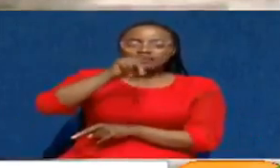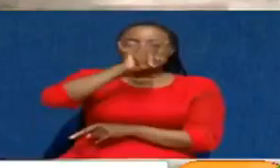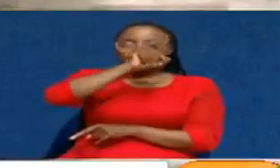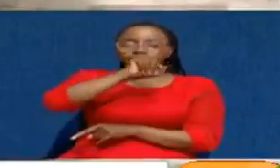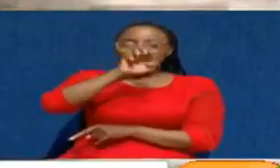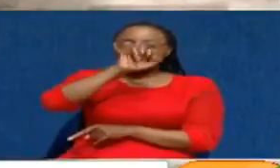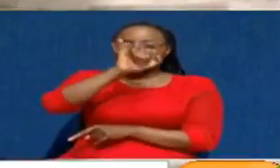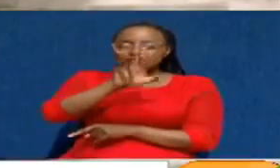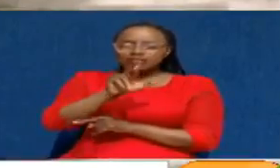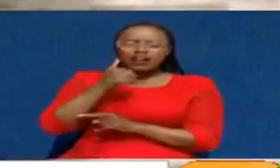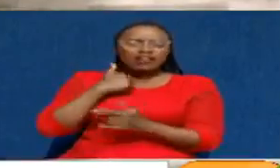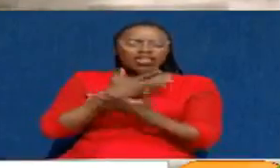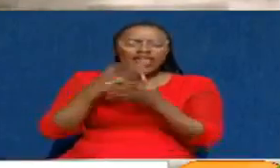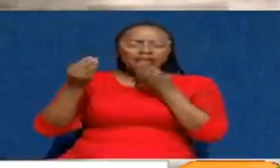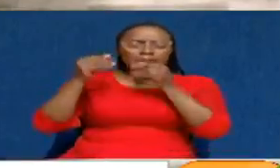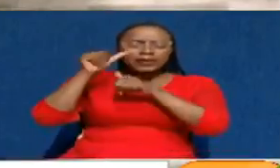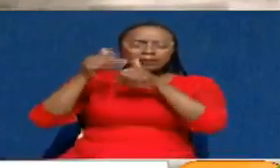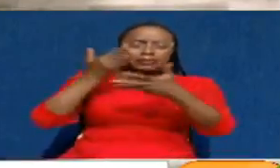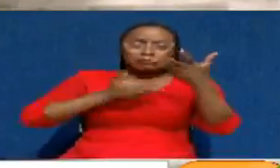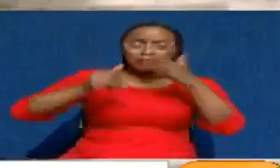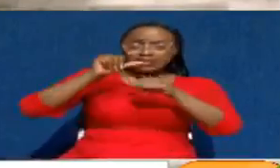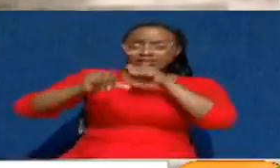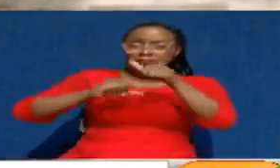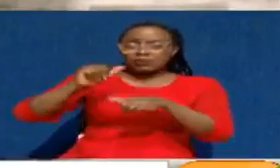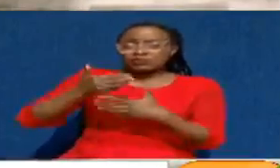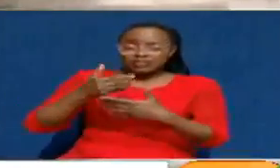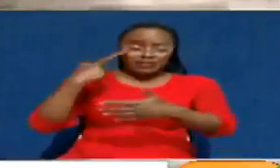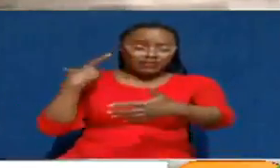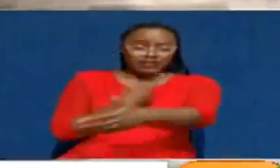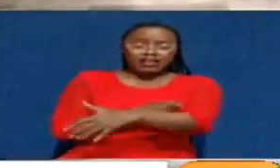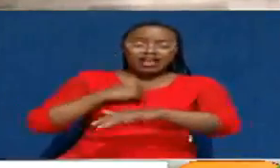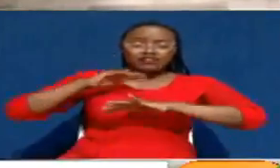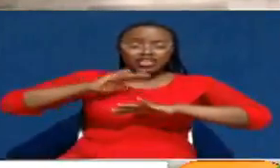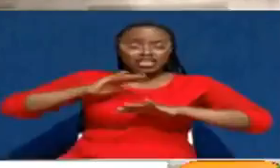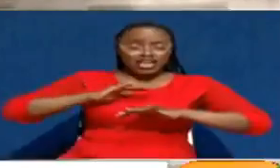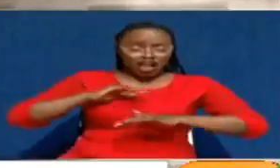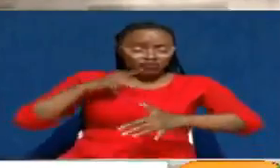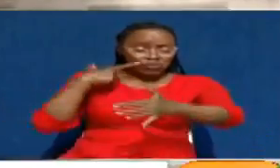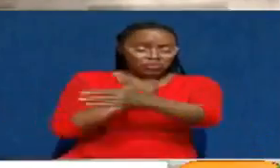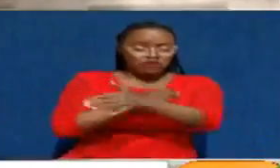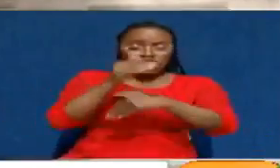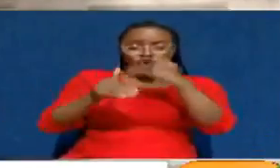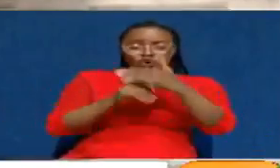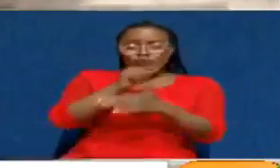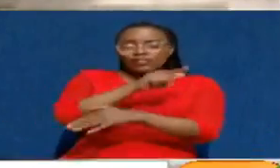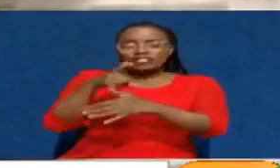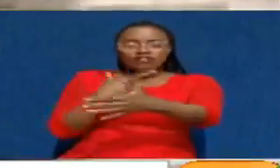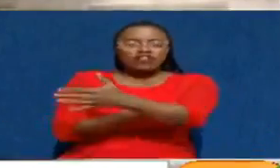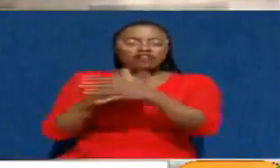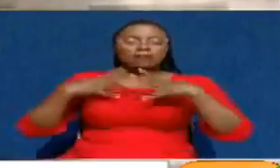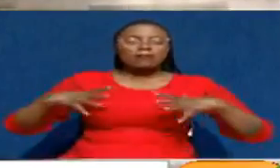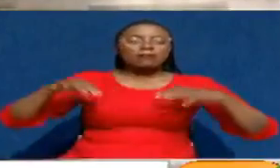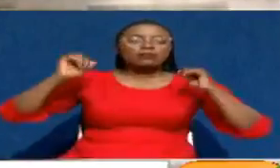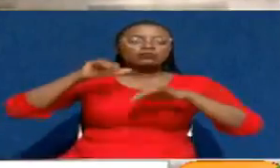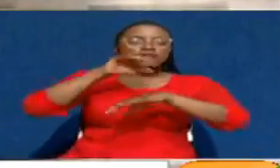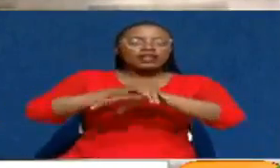but we do not have any data on mixing of other vaccines. So because we'll have sufficient doses of each of those vaccines, people can get